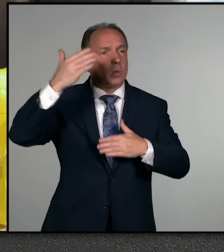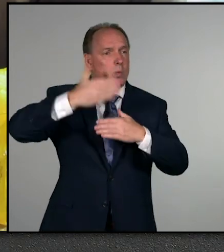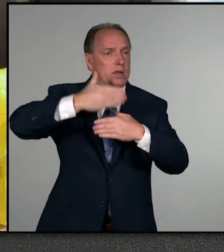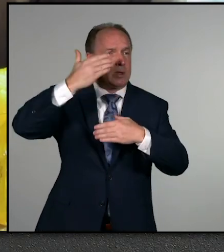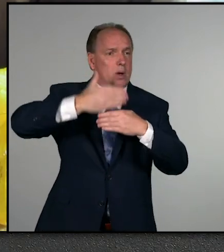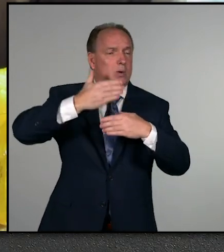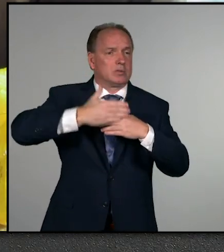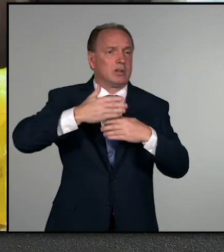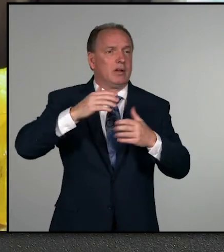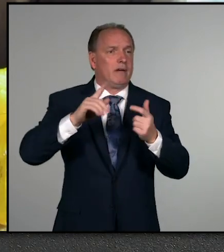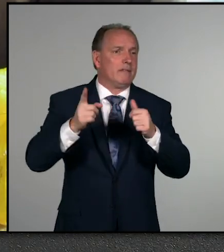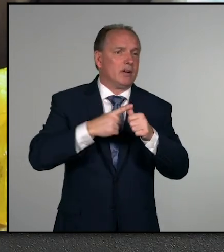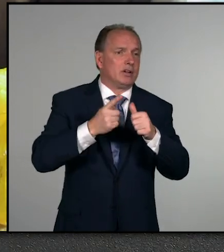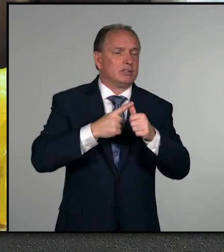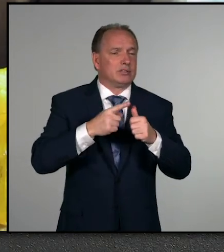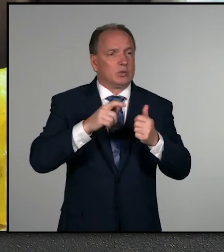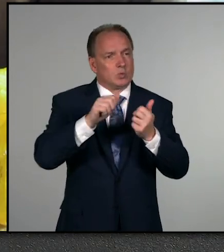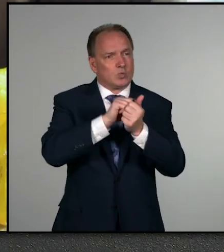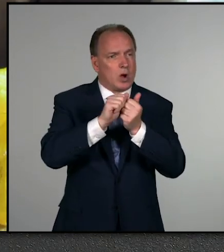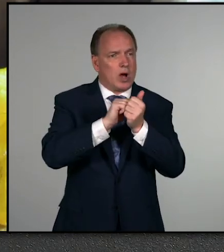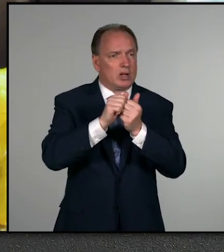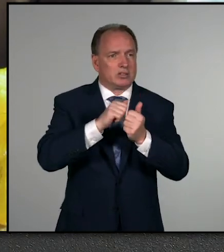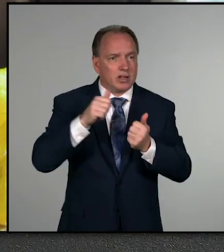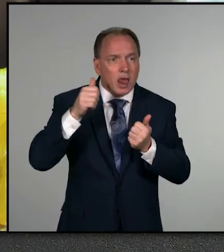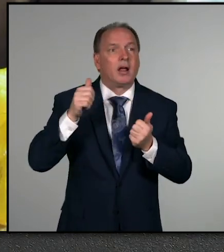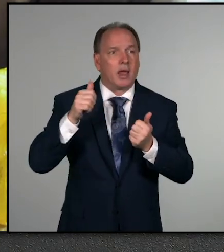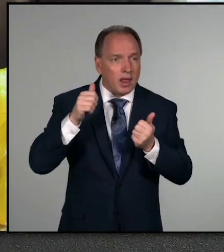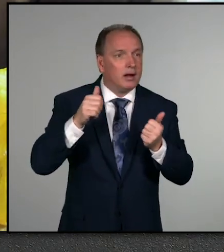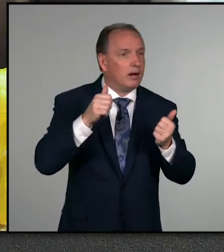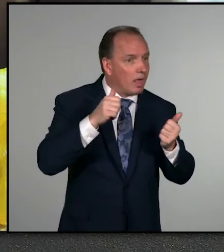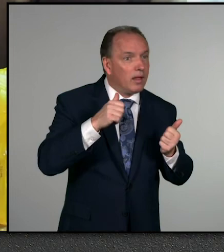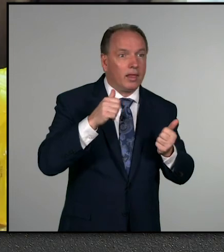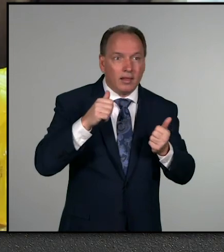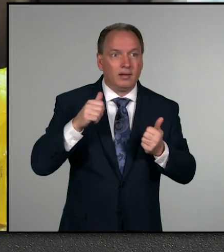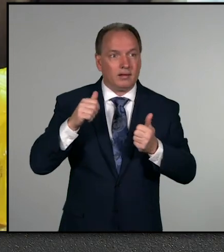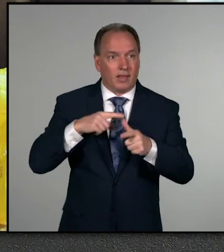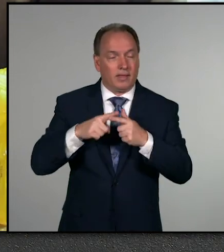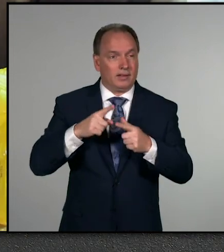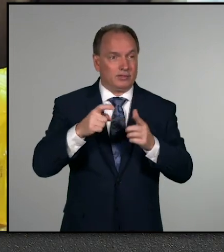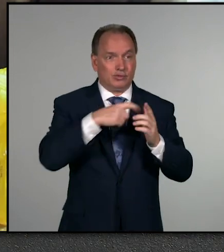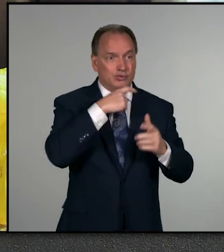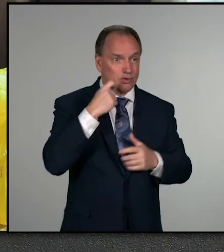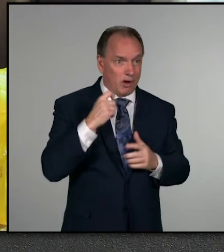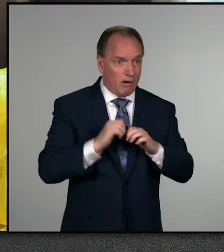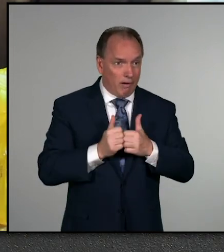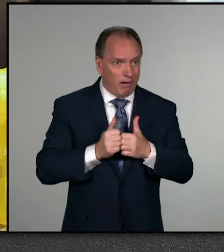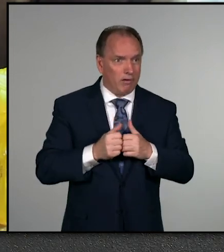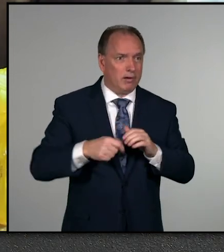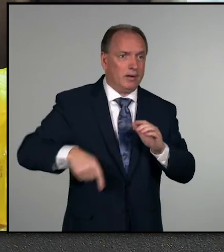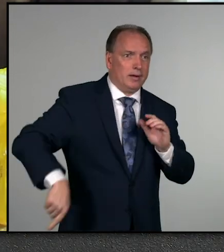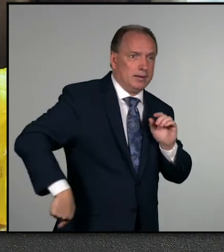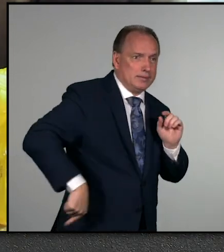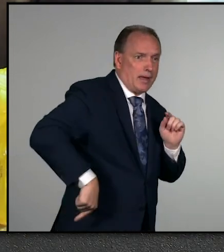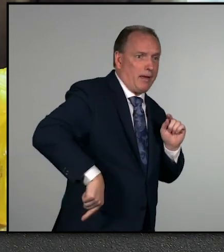he washed them with his tongue, and then he dried them with his tail.